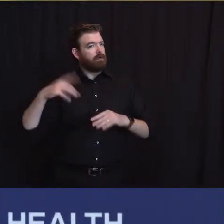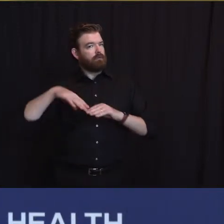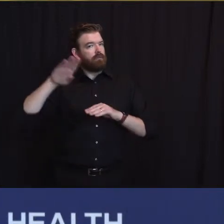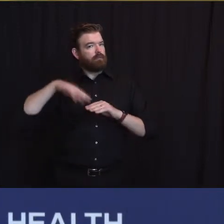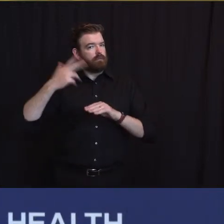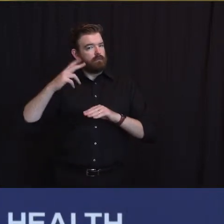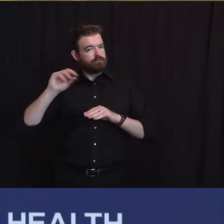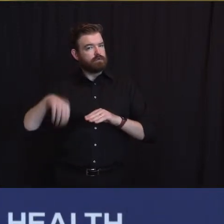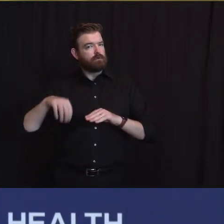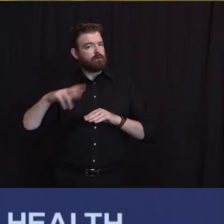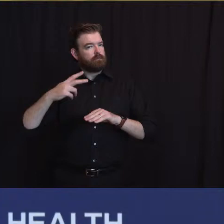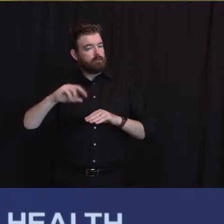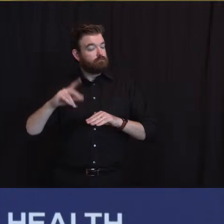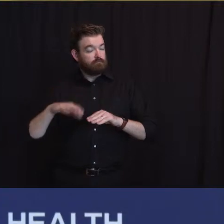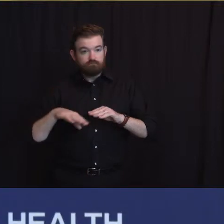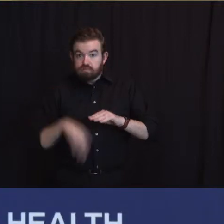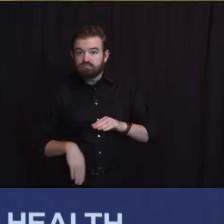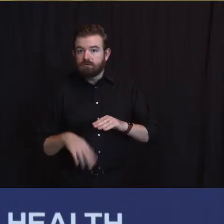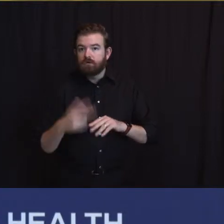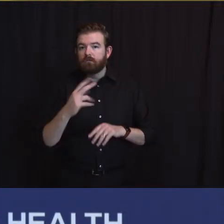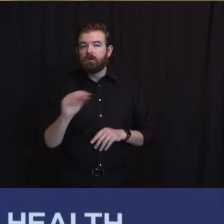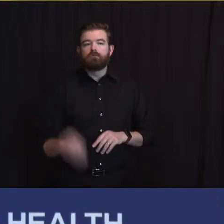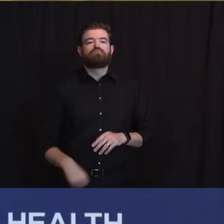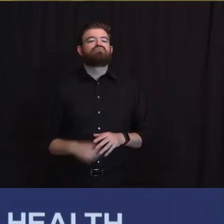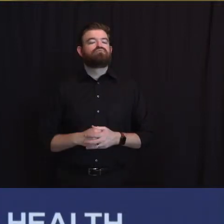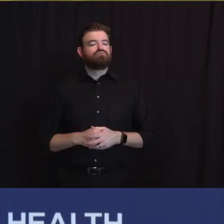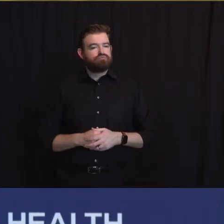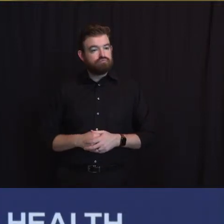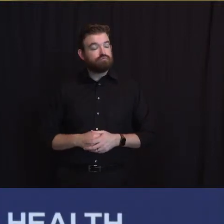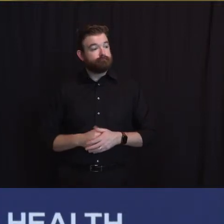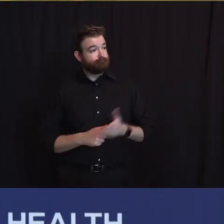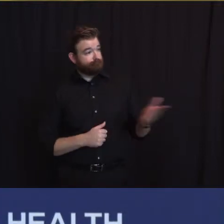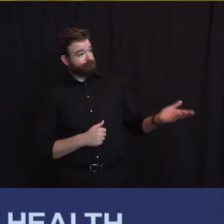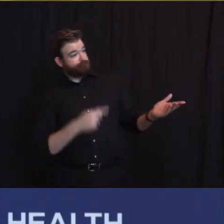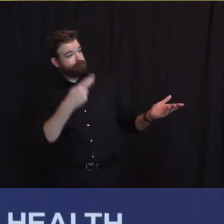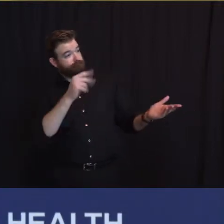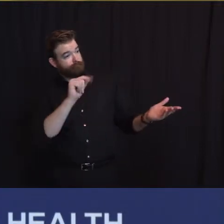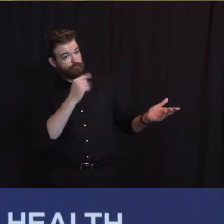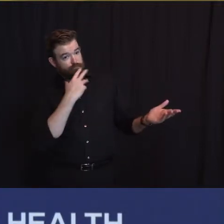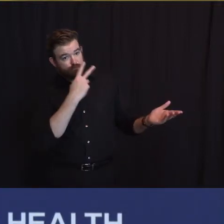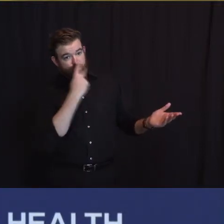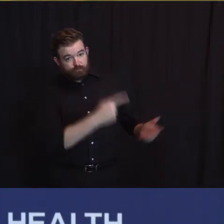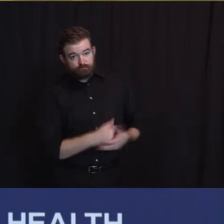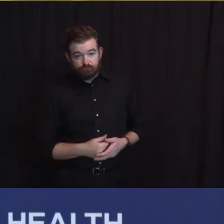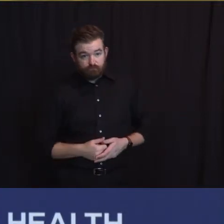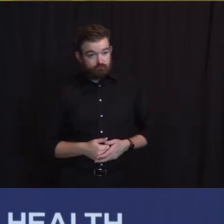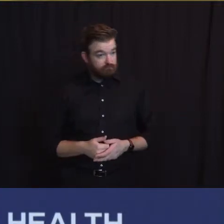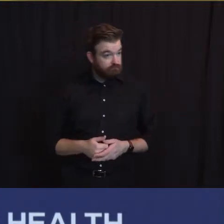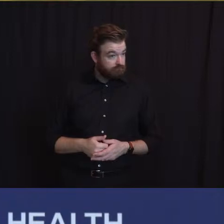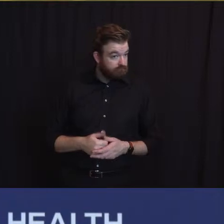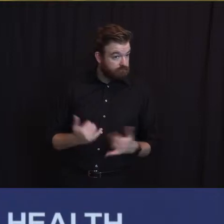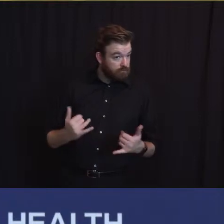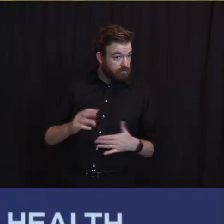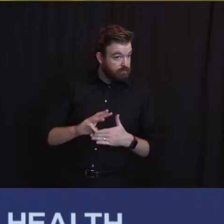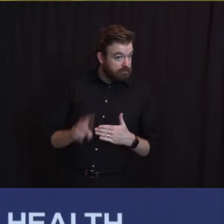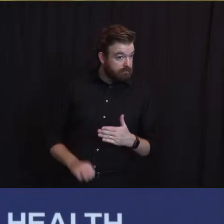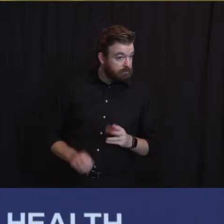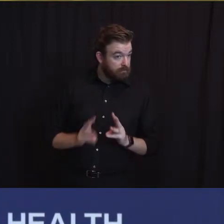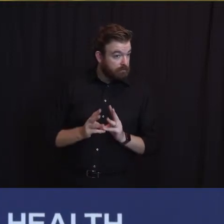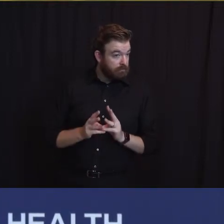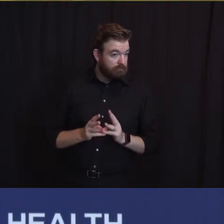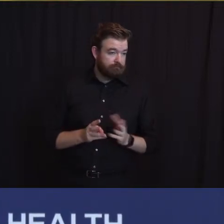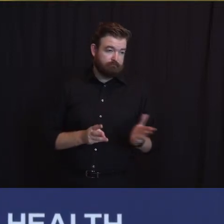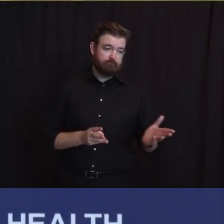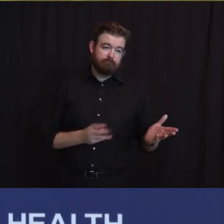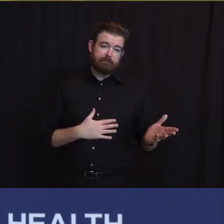as always. Pat, great to have you. You need to work on the weather for the weekend. That's one favor to ask you. On a